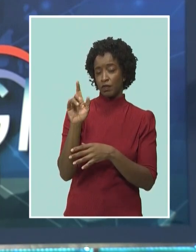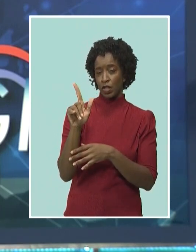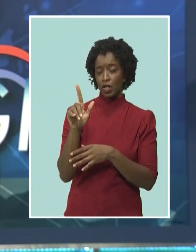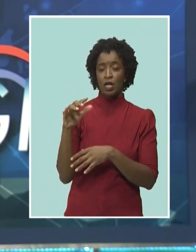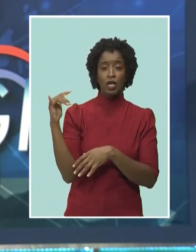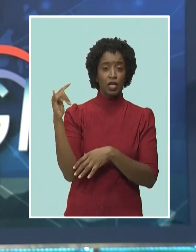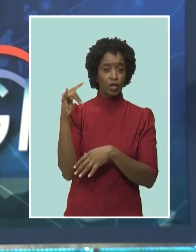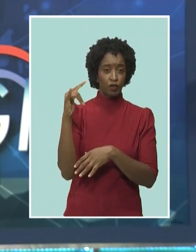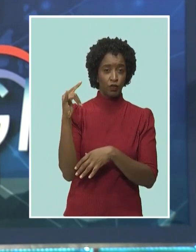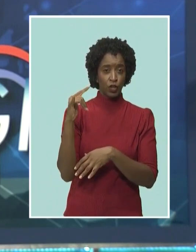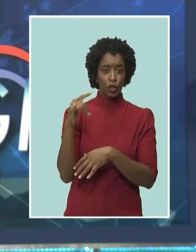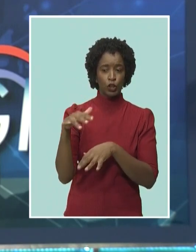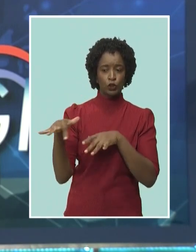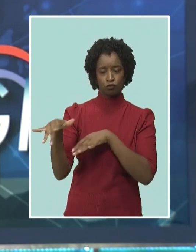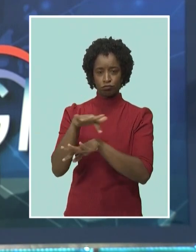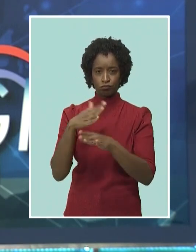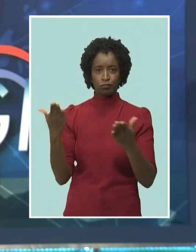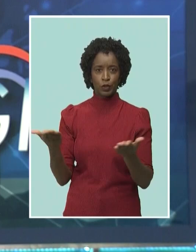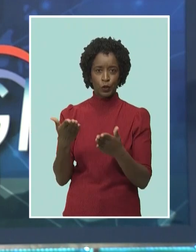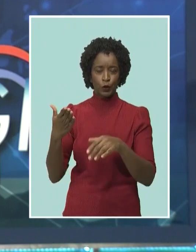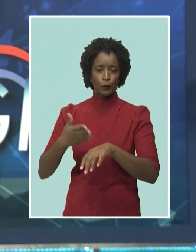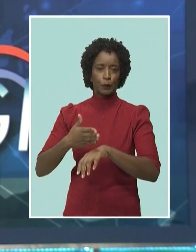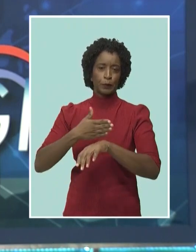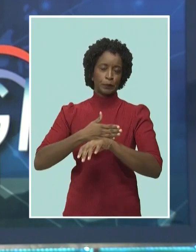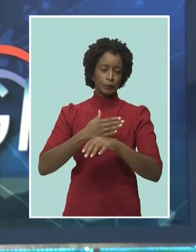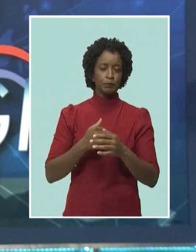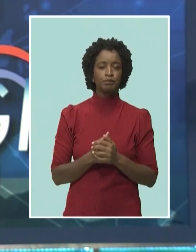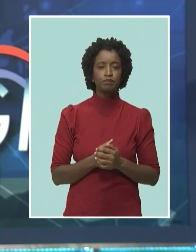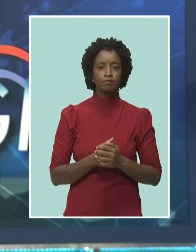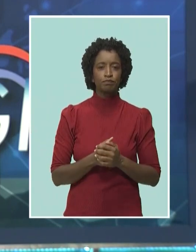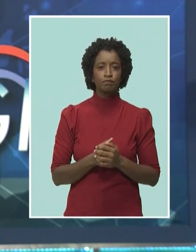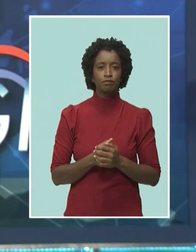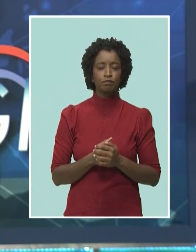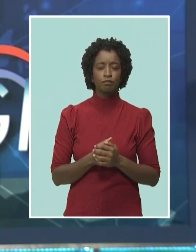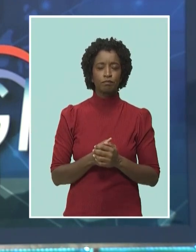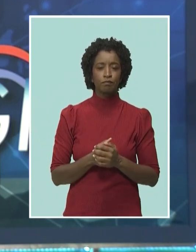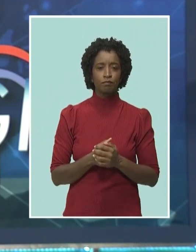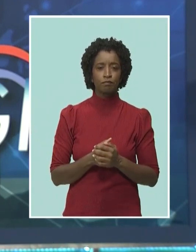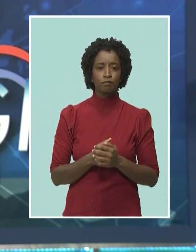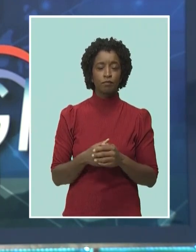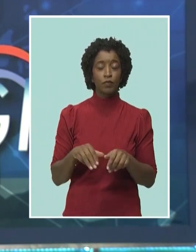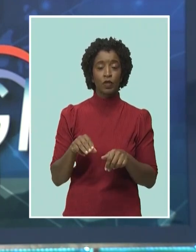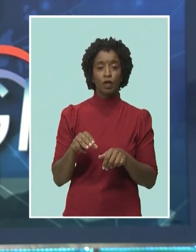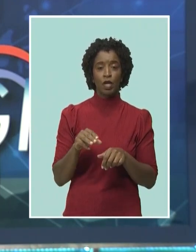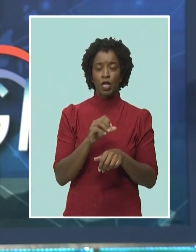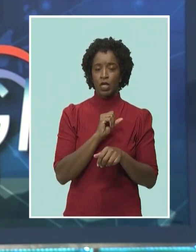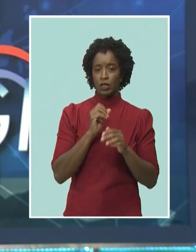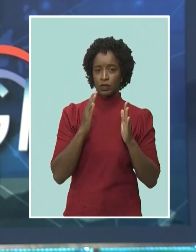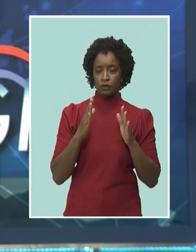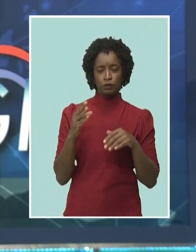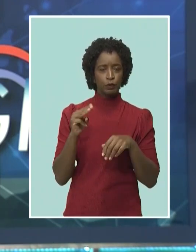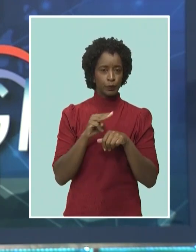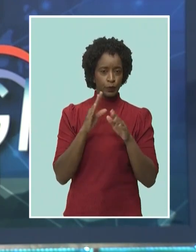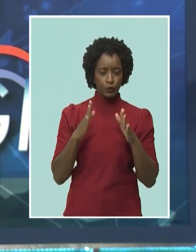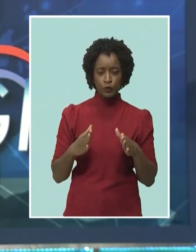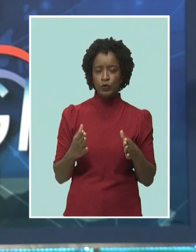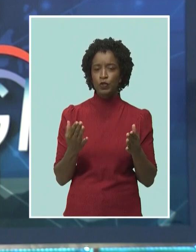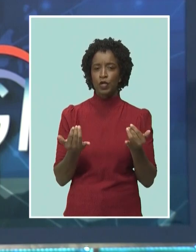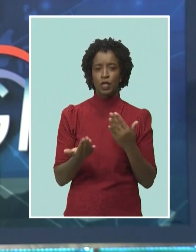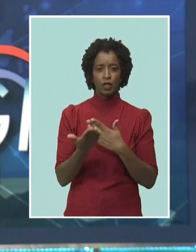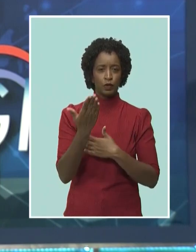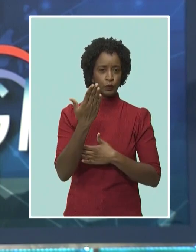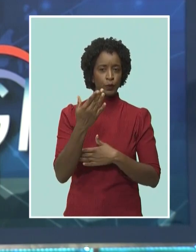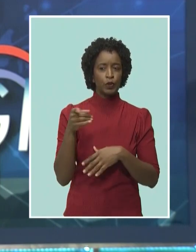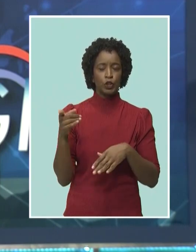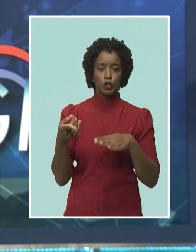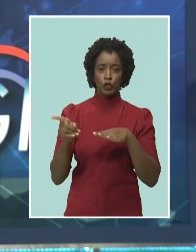Minister Senator Lisa Cummins as she led off this morning's Upper House debate on the Civil Aviation Bill 2022. Senator Cummins, who is